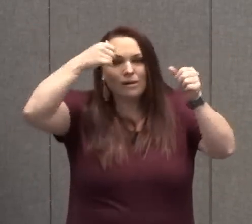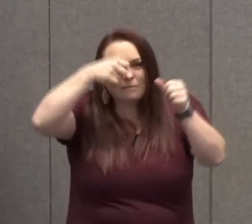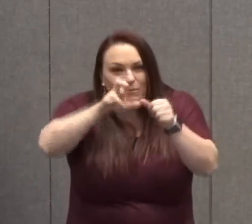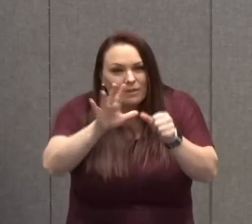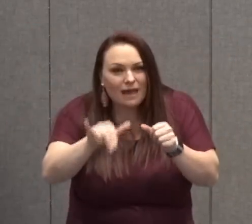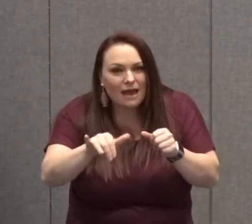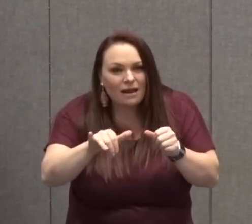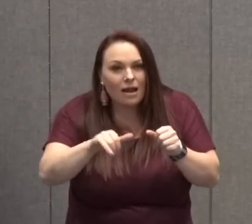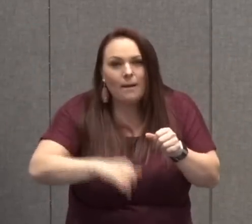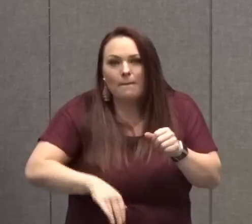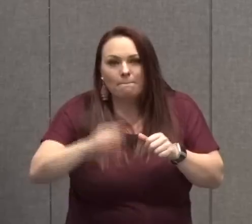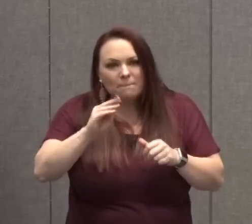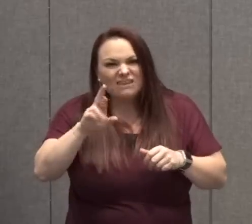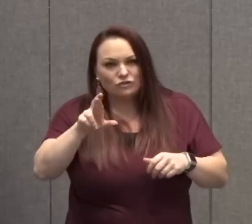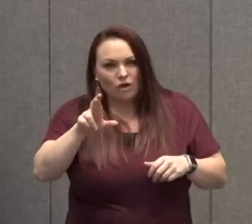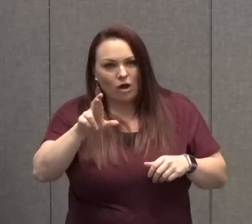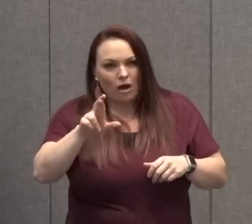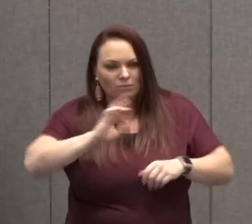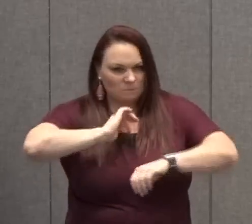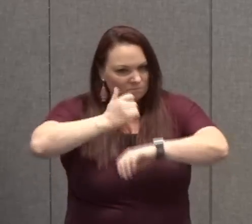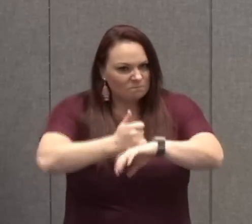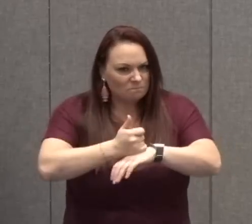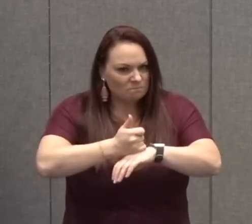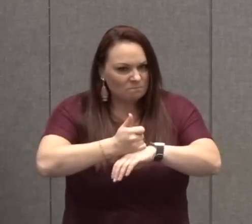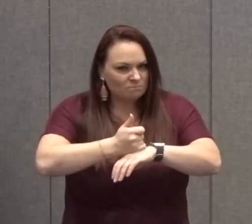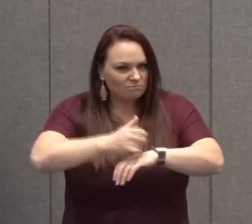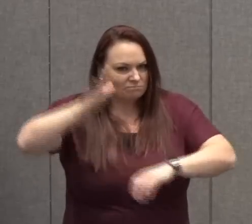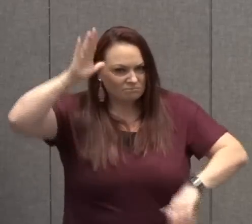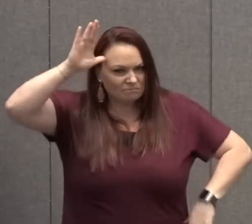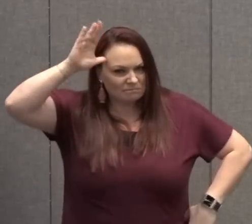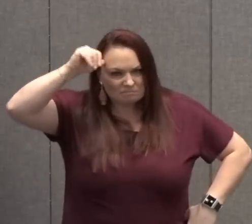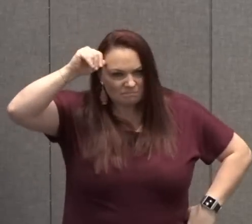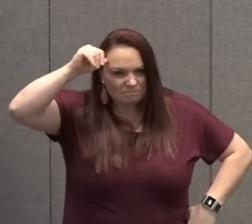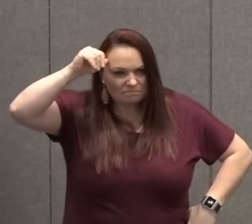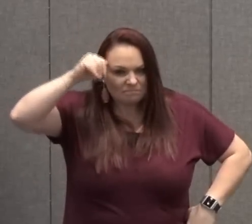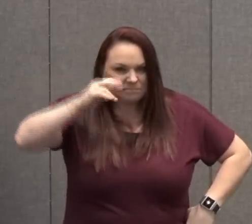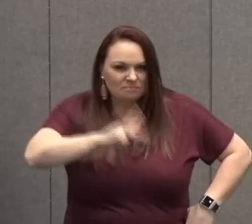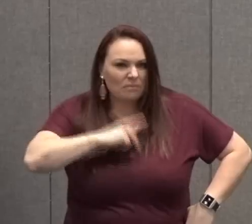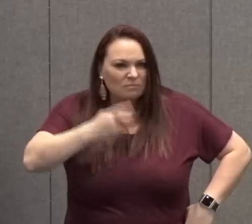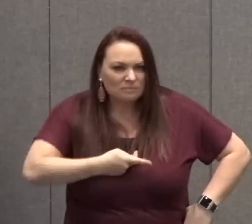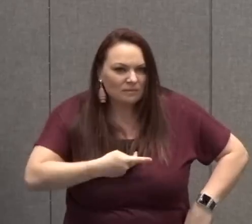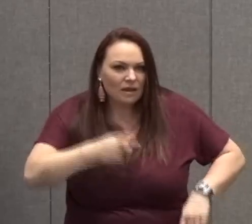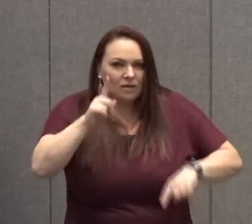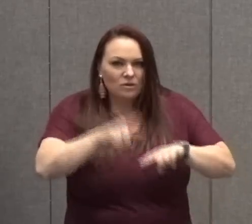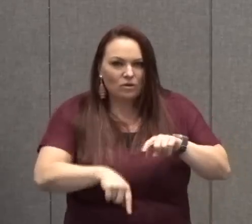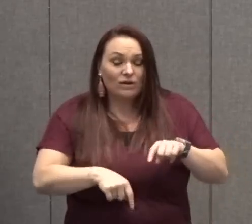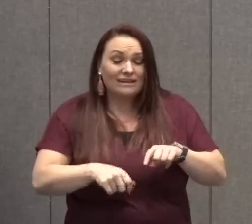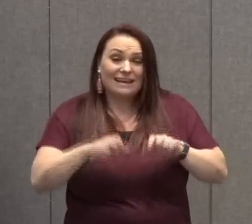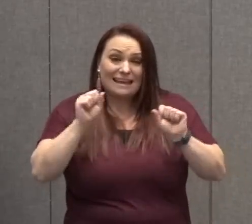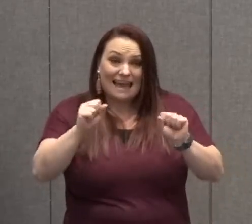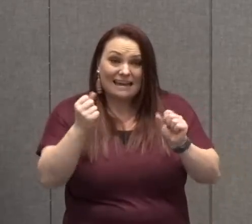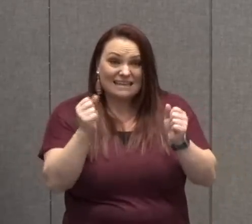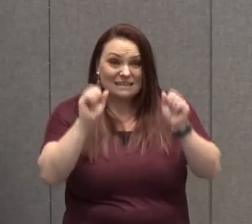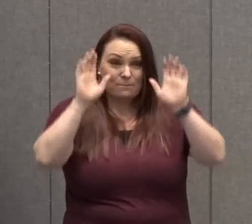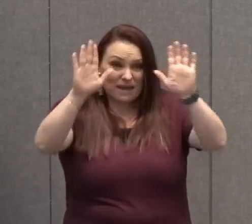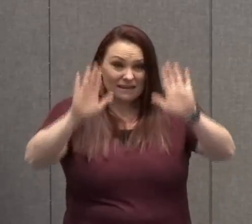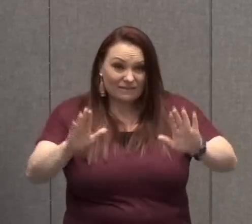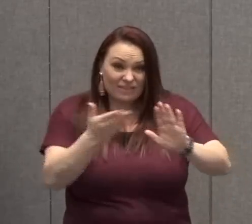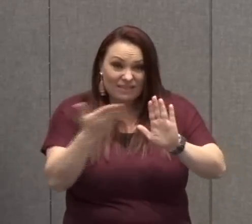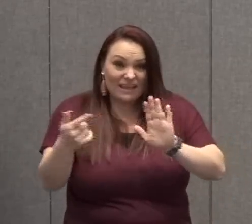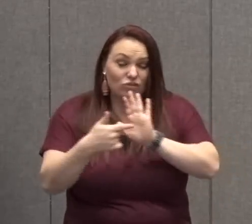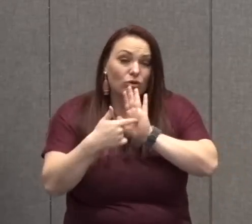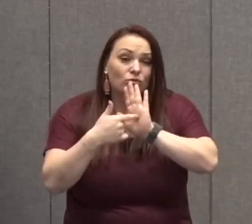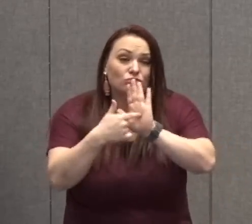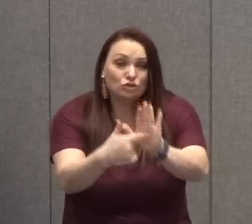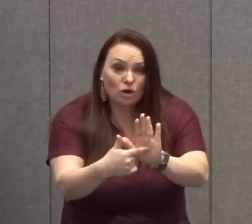time when Mr. R had a fixed mindset. And he was getting upset because he couldn't get his magnificent thing to show